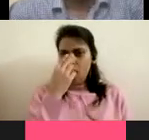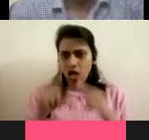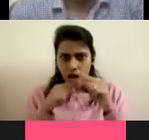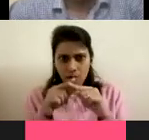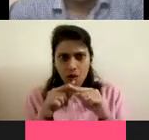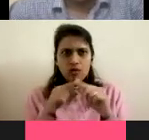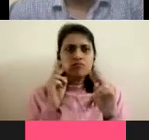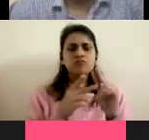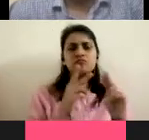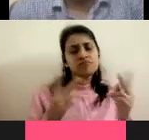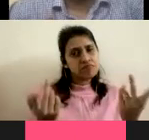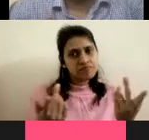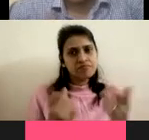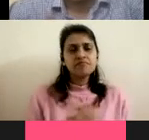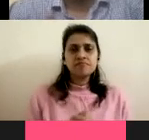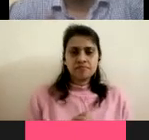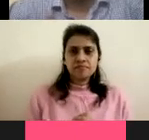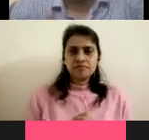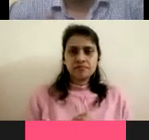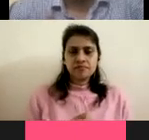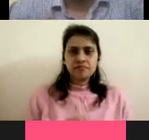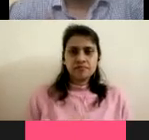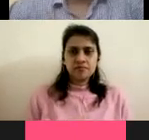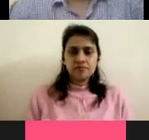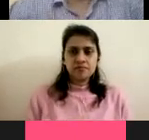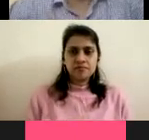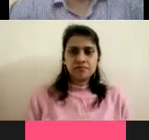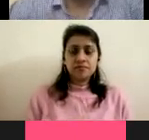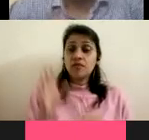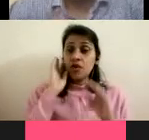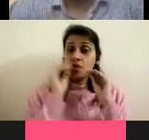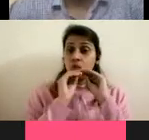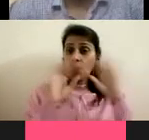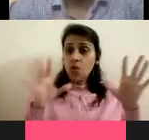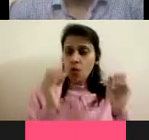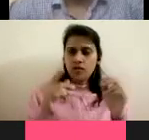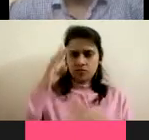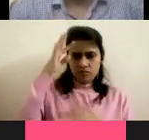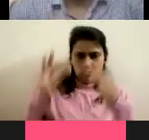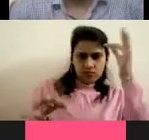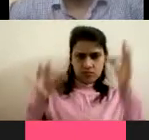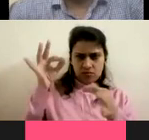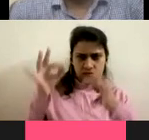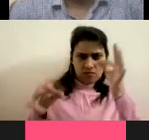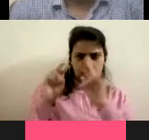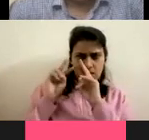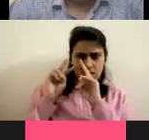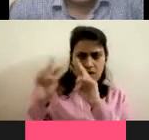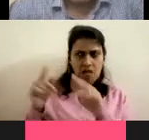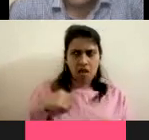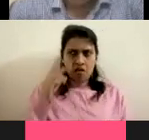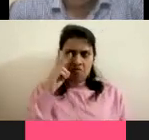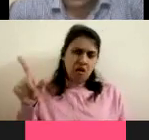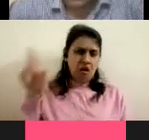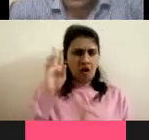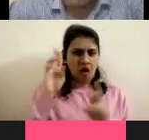we cannot say. Okay. So basic message is not to judge by what we see. Okay.